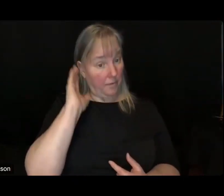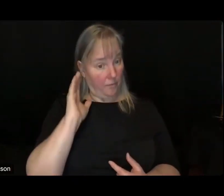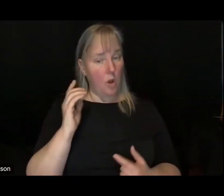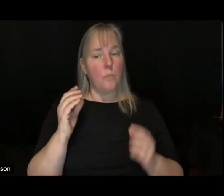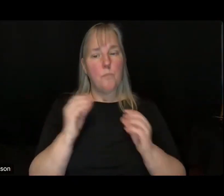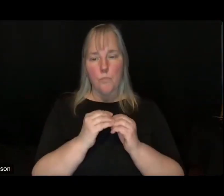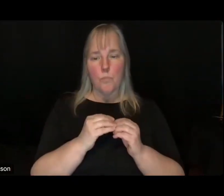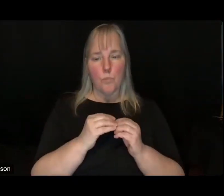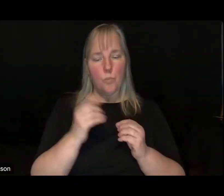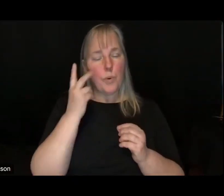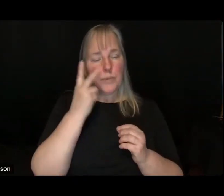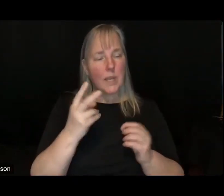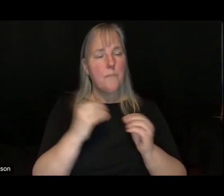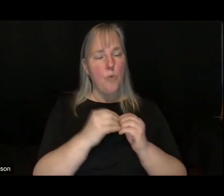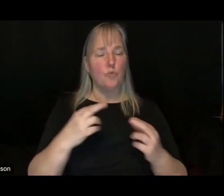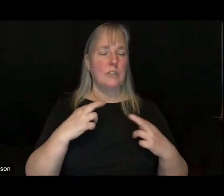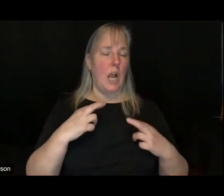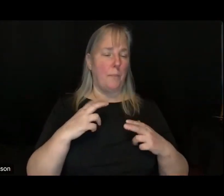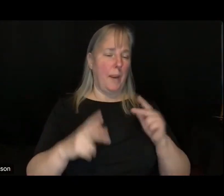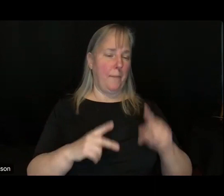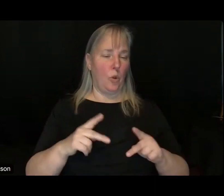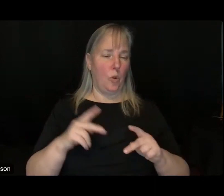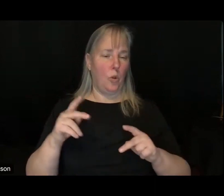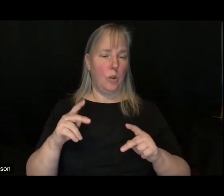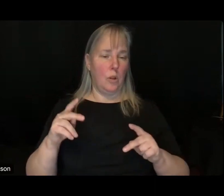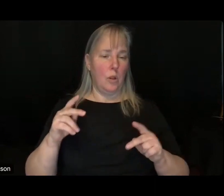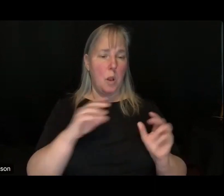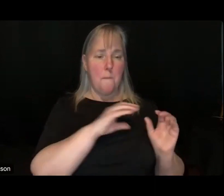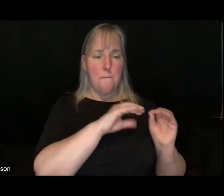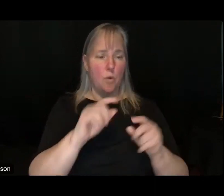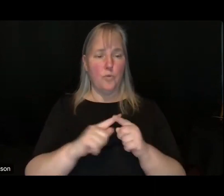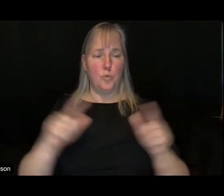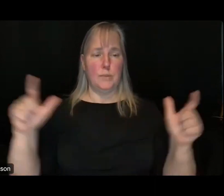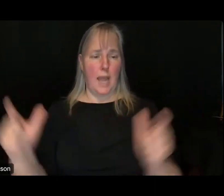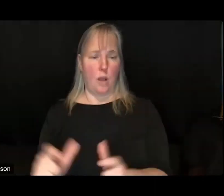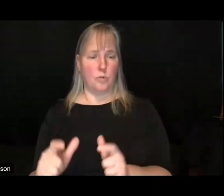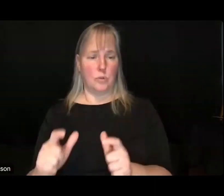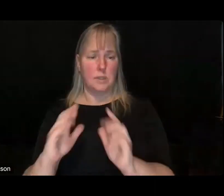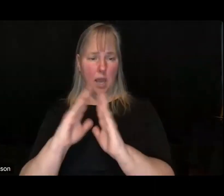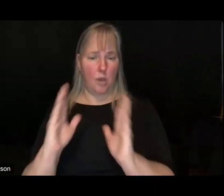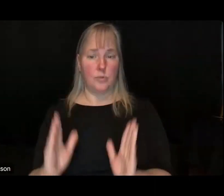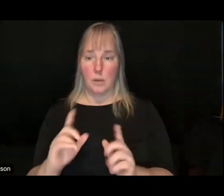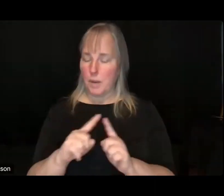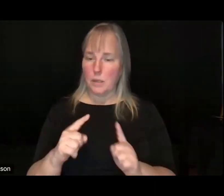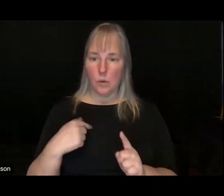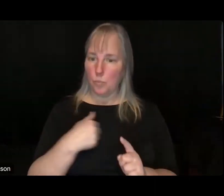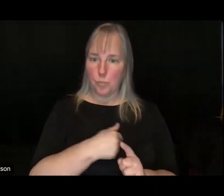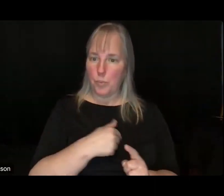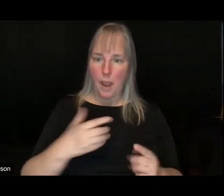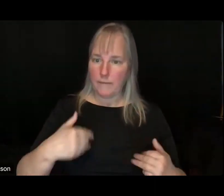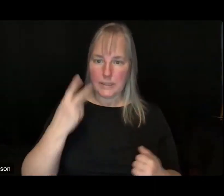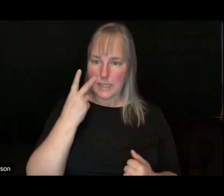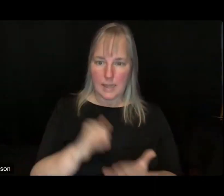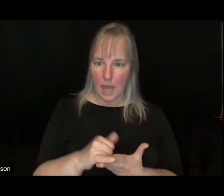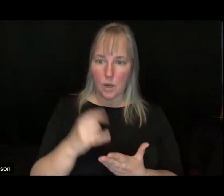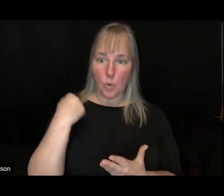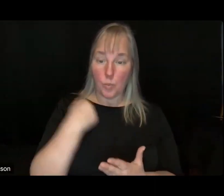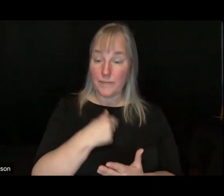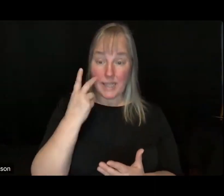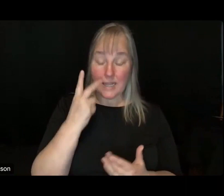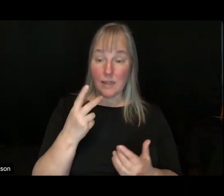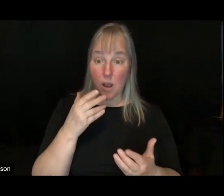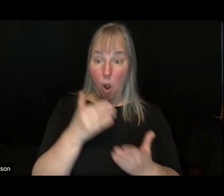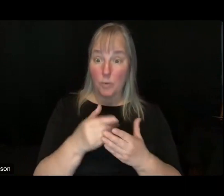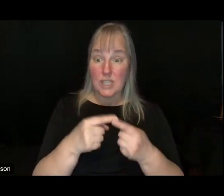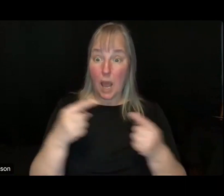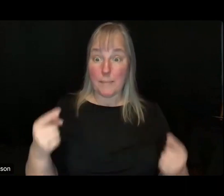retirees move to kind of downsize, and we haven't seen that. We've seen almost just the opposite. It's like, you have